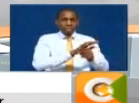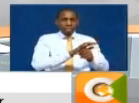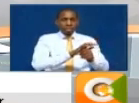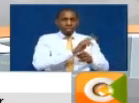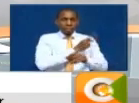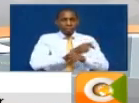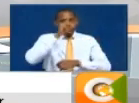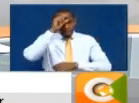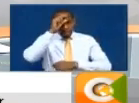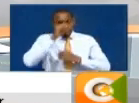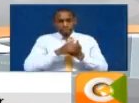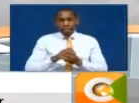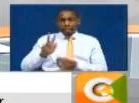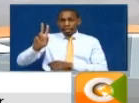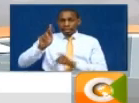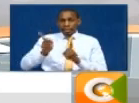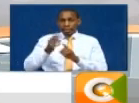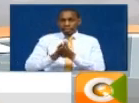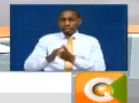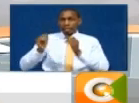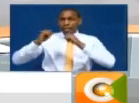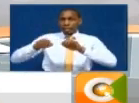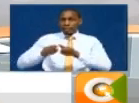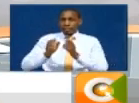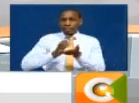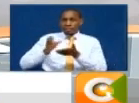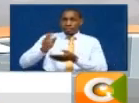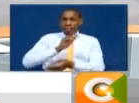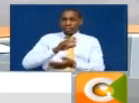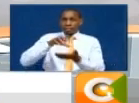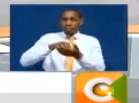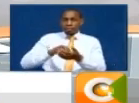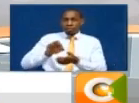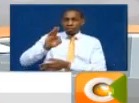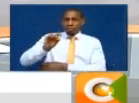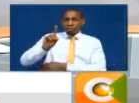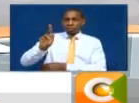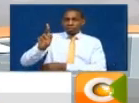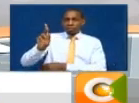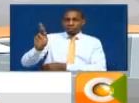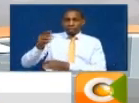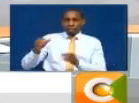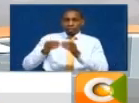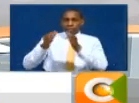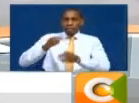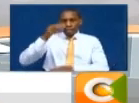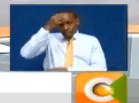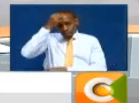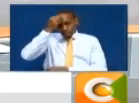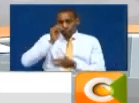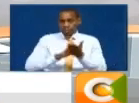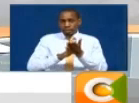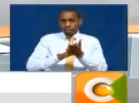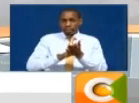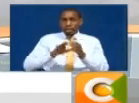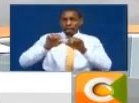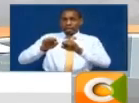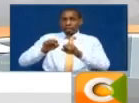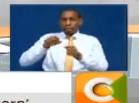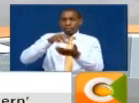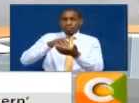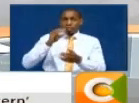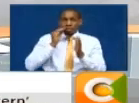in government. The Kenya Kwanza agreement also allocates positions to Ford Kenya party leader Moses Wetangula, who is proposed for Speaker